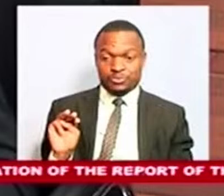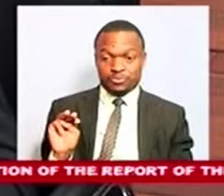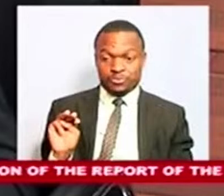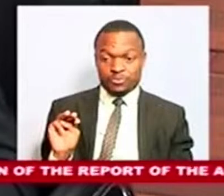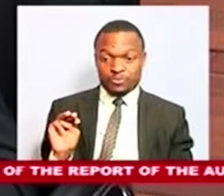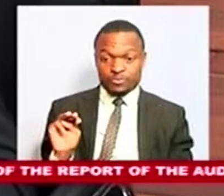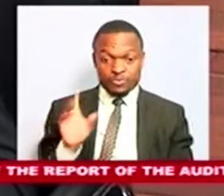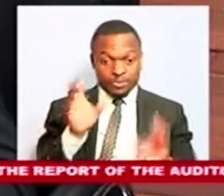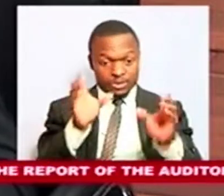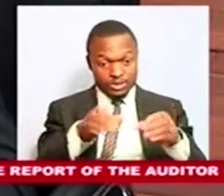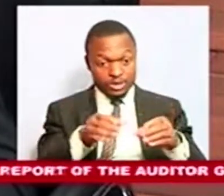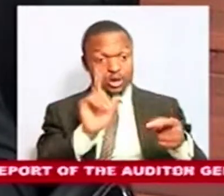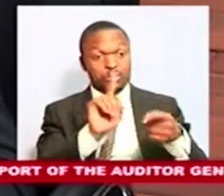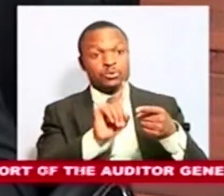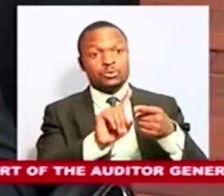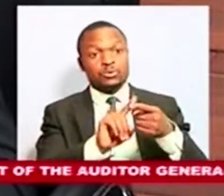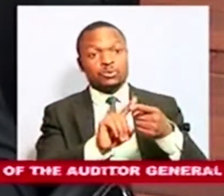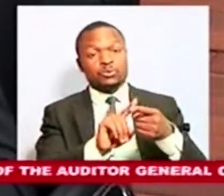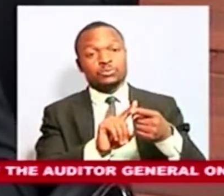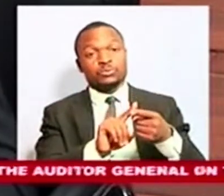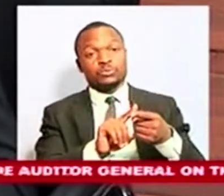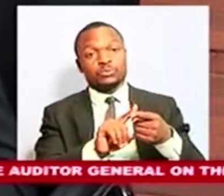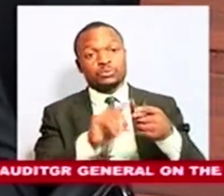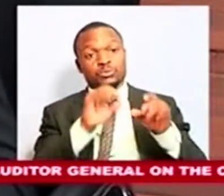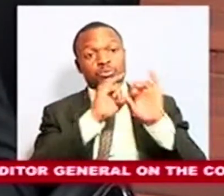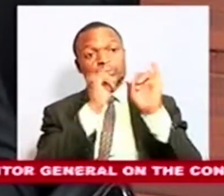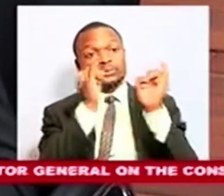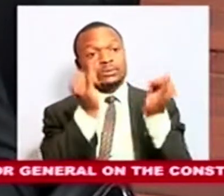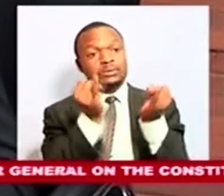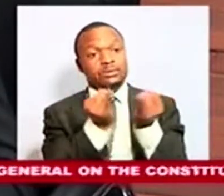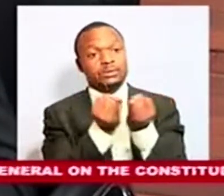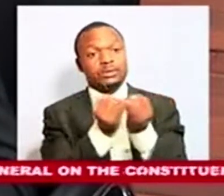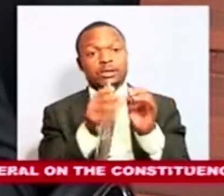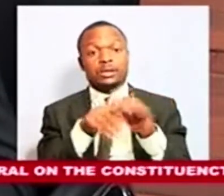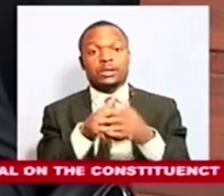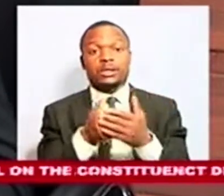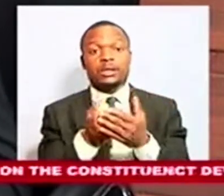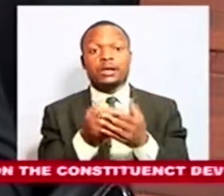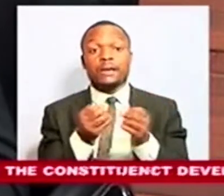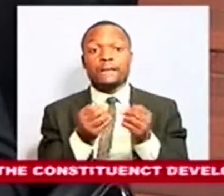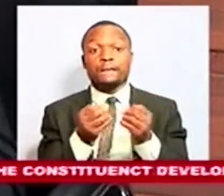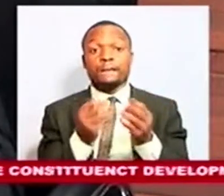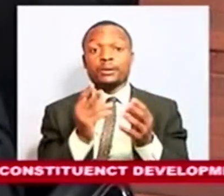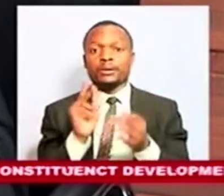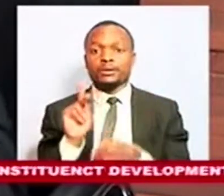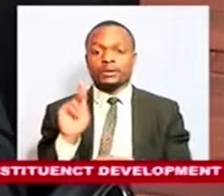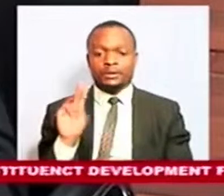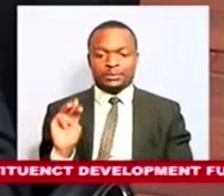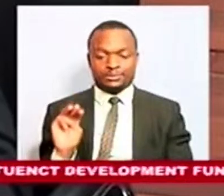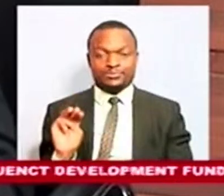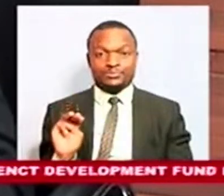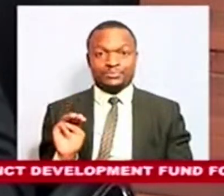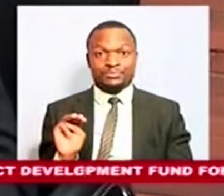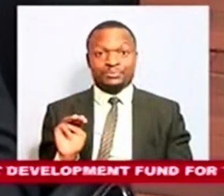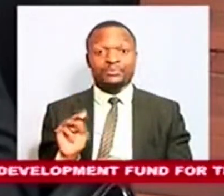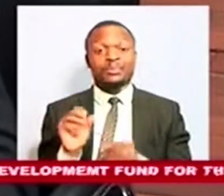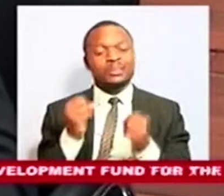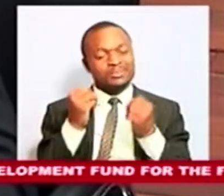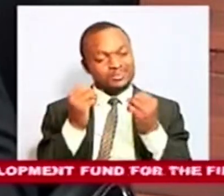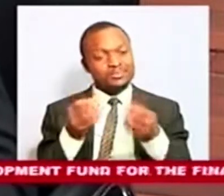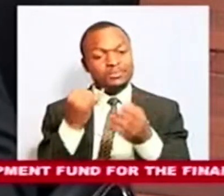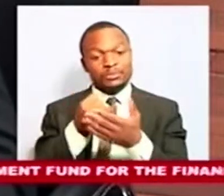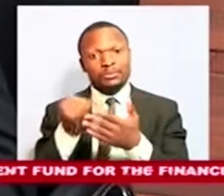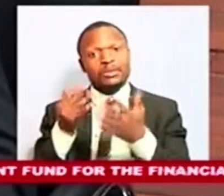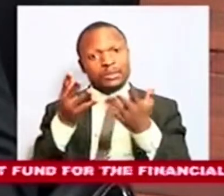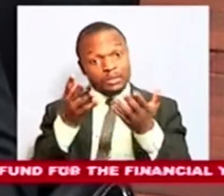council to that particular institution. Maybe I can pause there because, Chair, there are a lot of issues that I